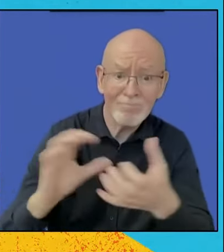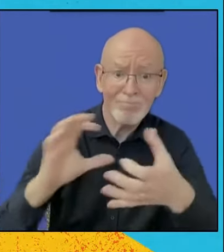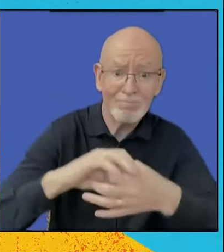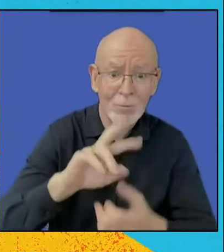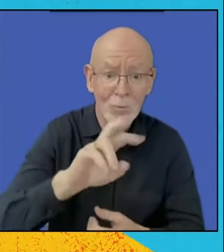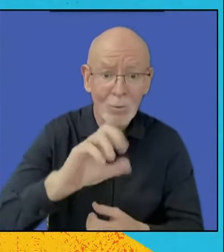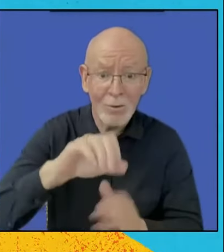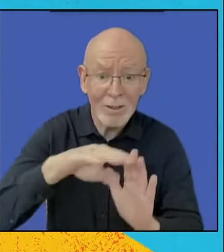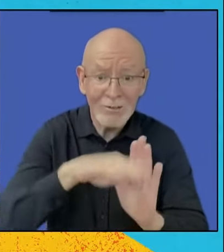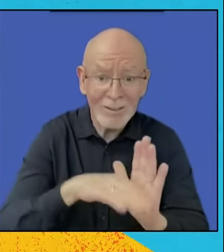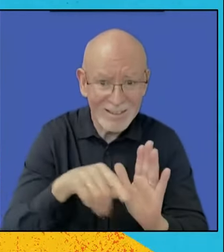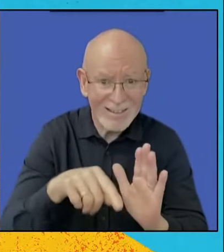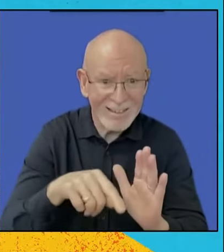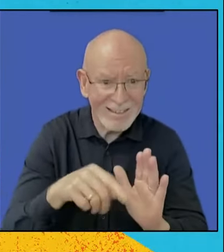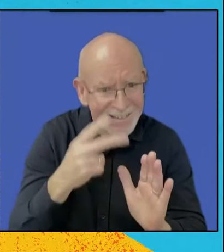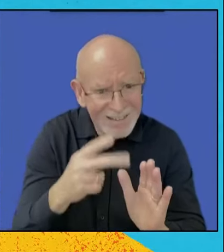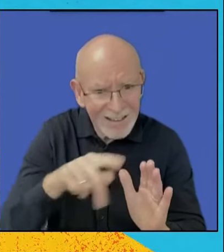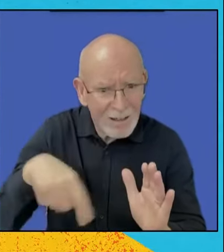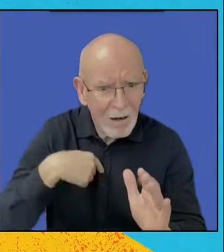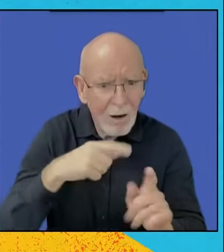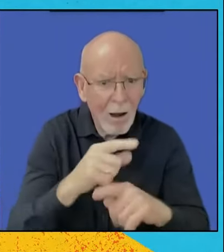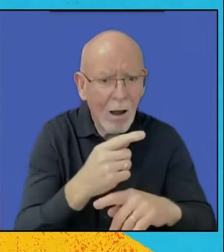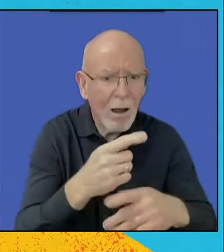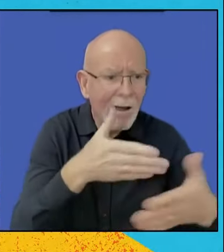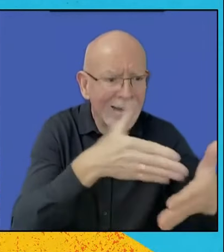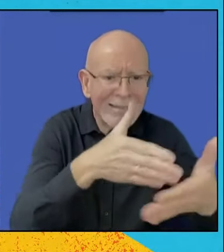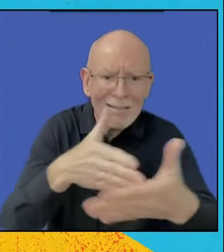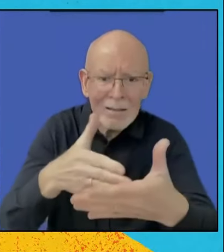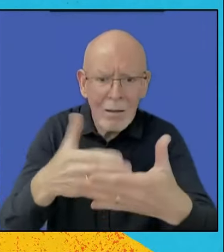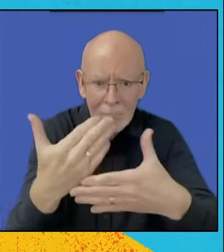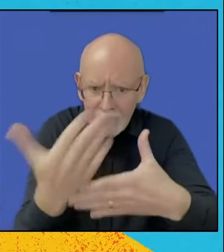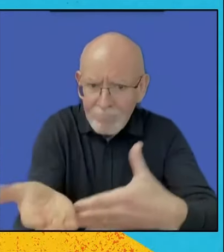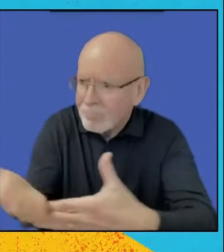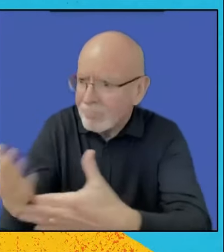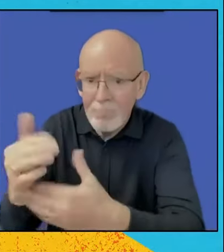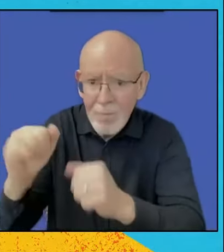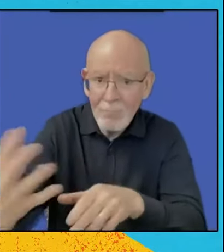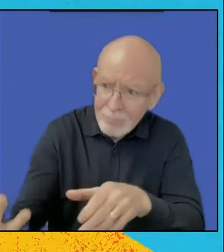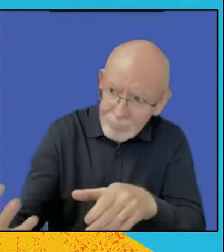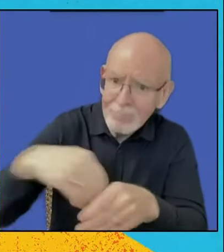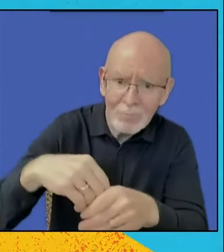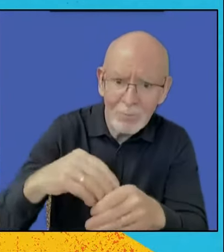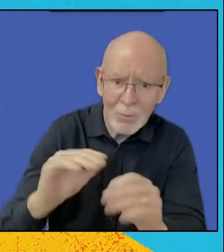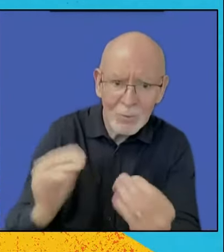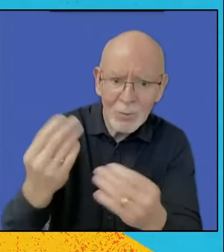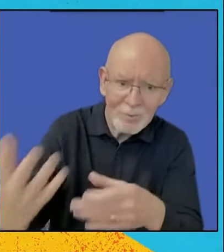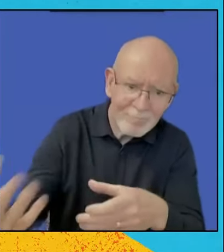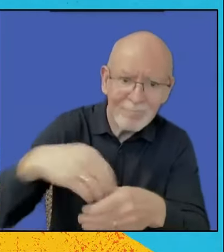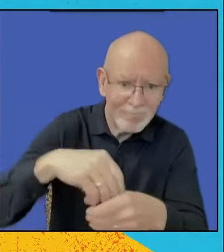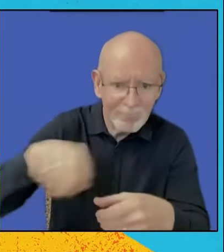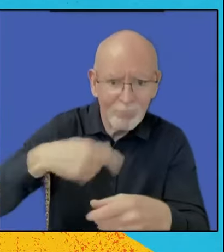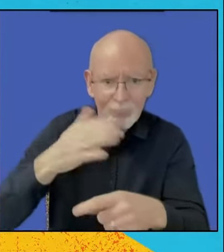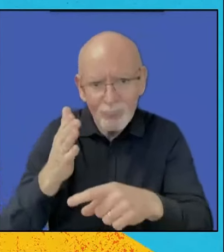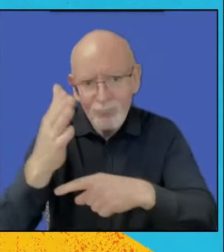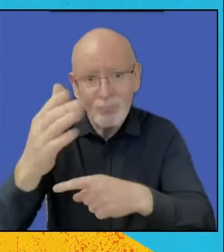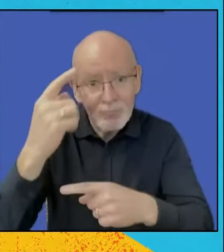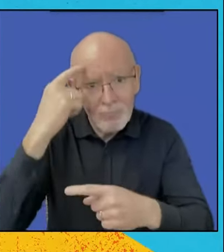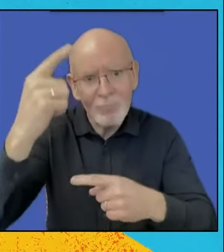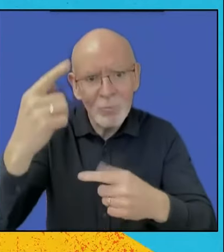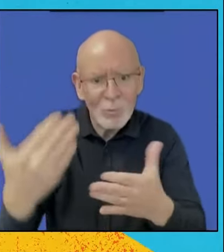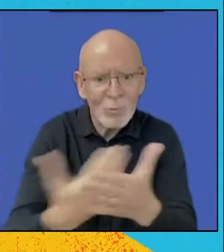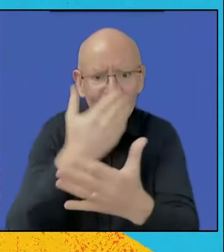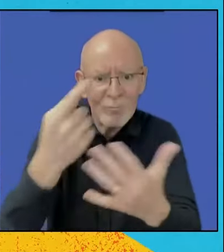ideas, and the resources. And thirdly, let us be bold in our efforts and inspire others for action. After all, we cannot do it